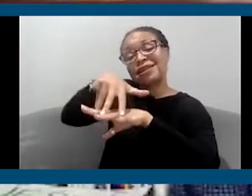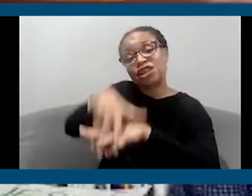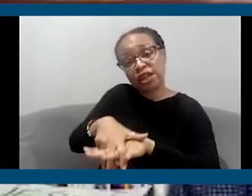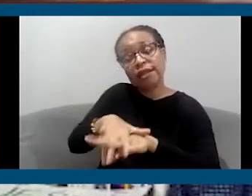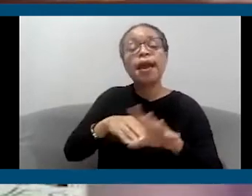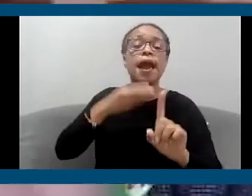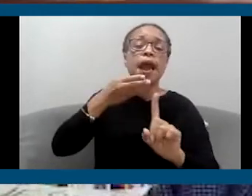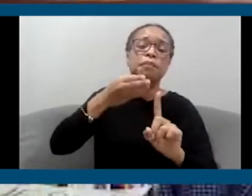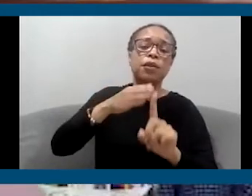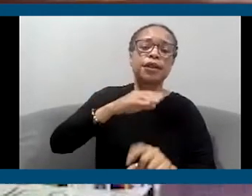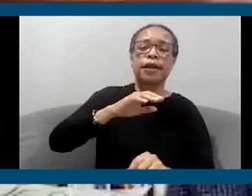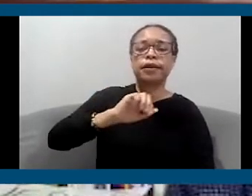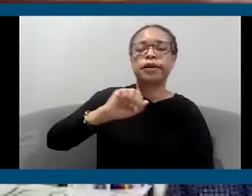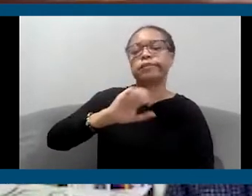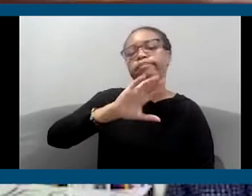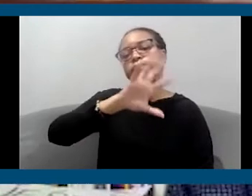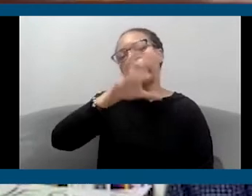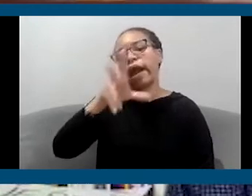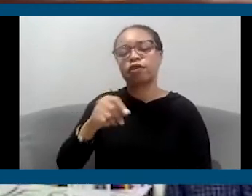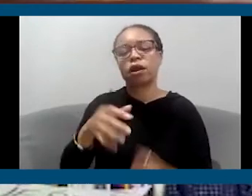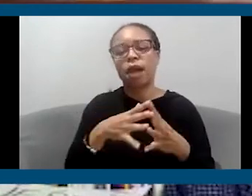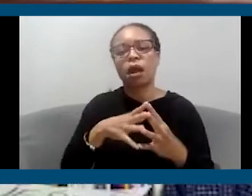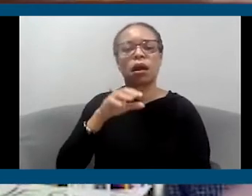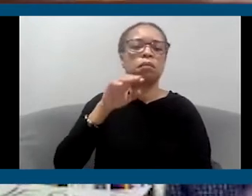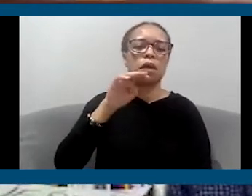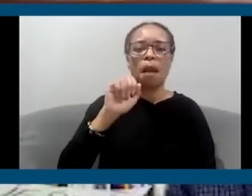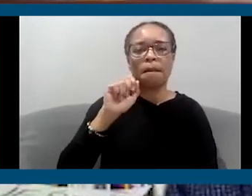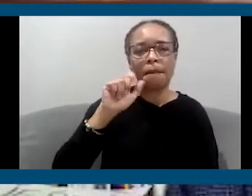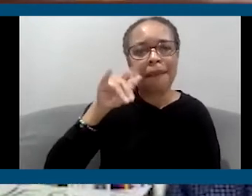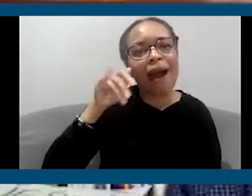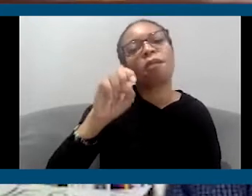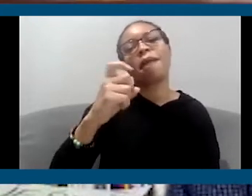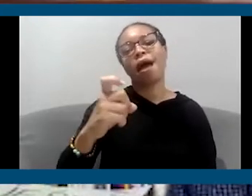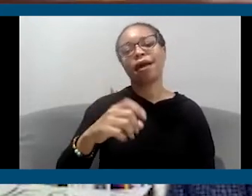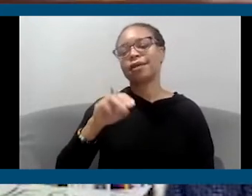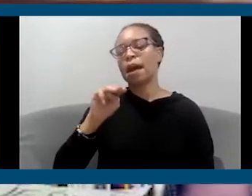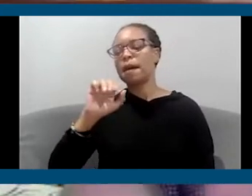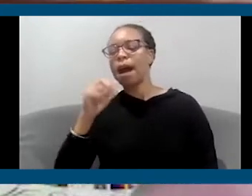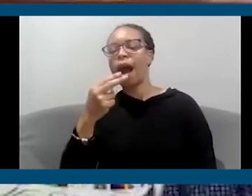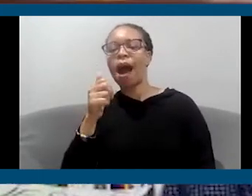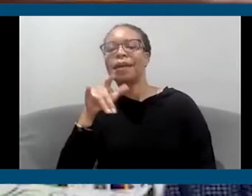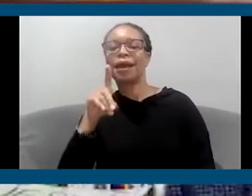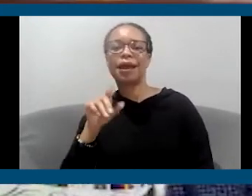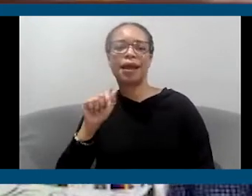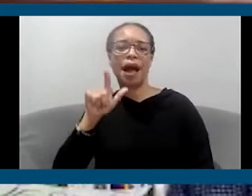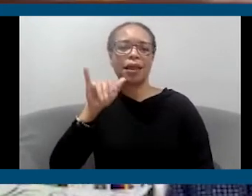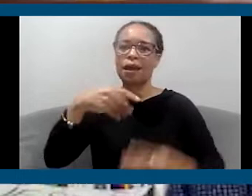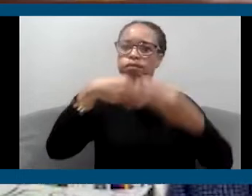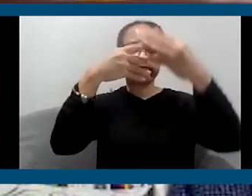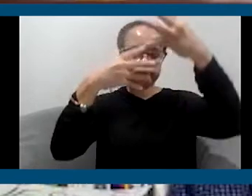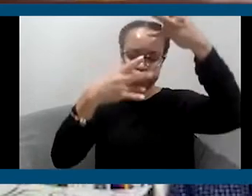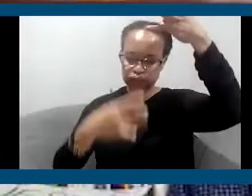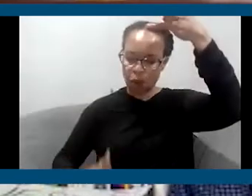American. People like Malcolm X, Muhammad Ali, and the list, goes on and on. Of course, Keith Ellison, Andre Carson, and many, many